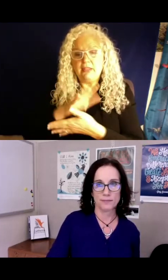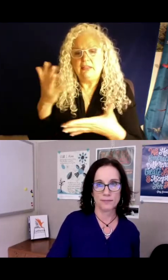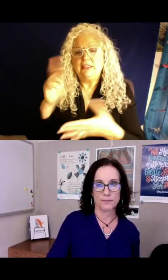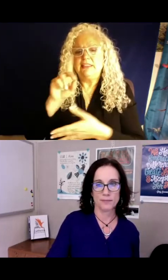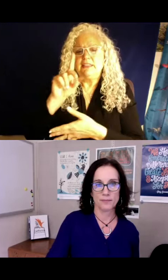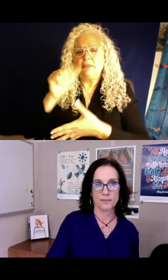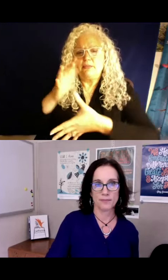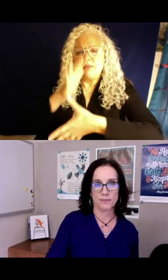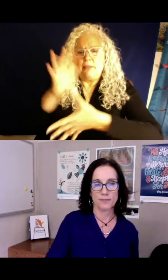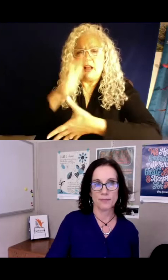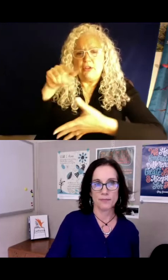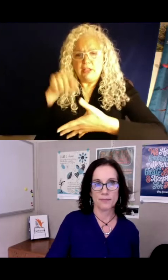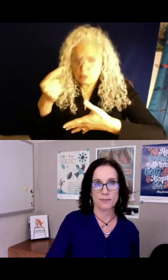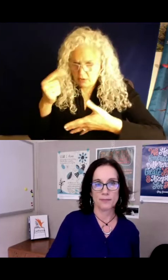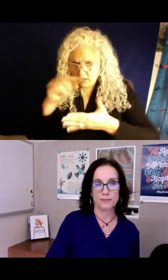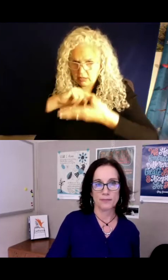deaf blind.